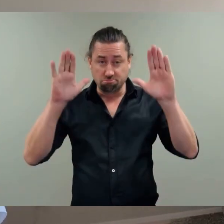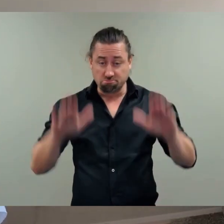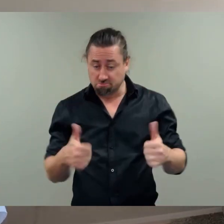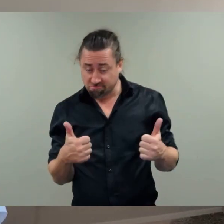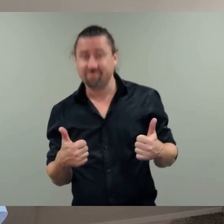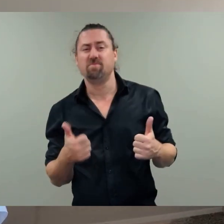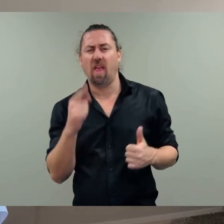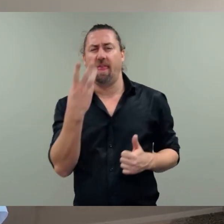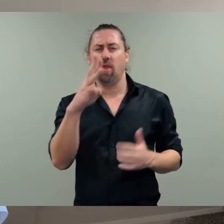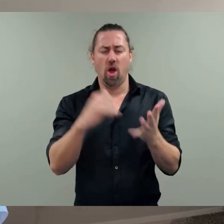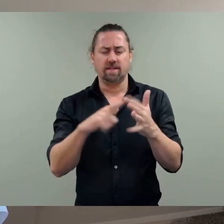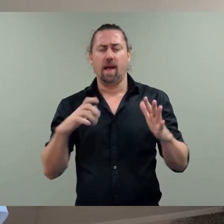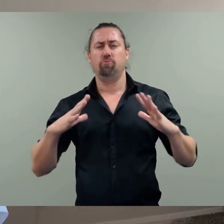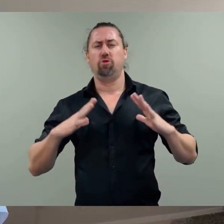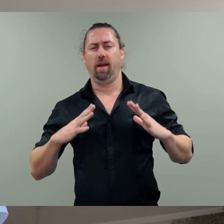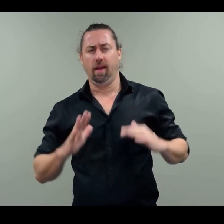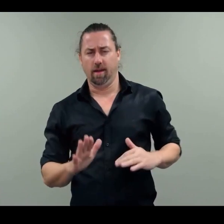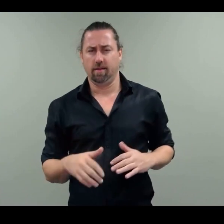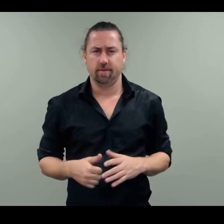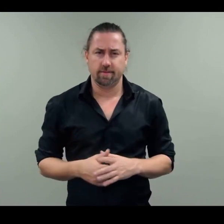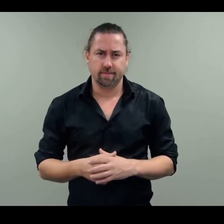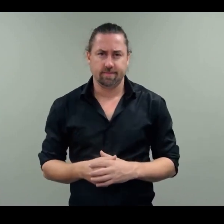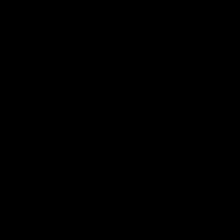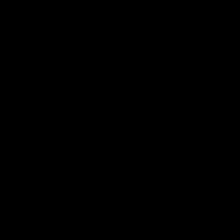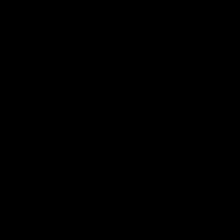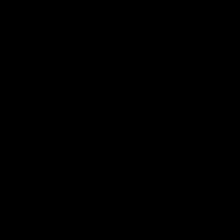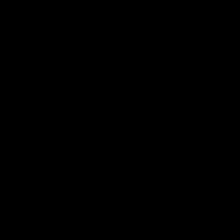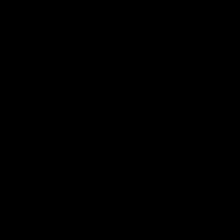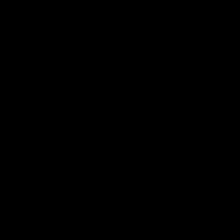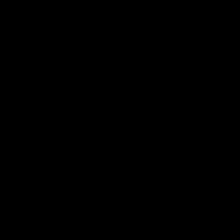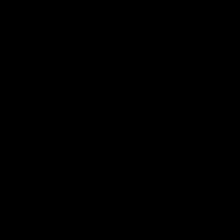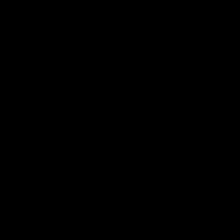Great work. Now let's have 30 seconds of rest.